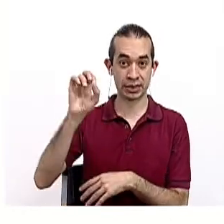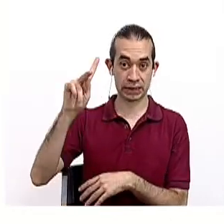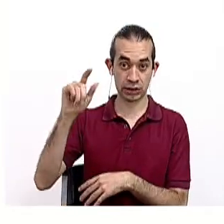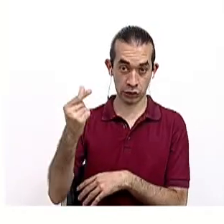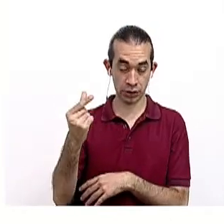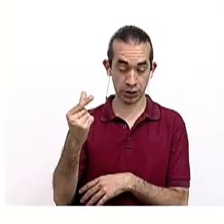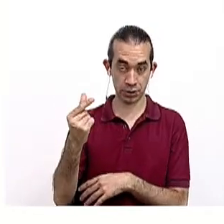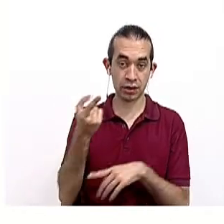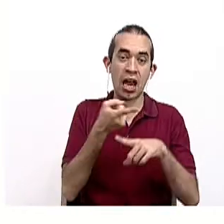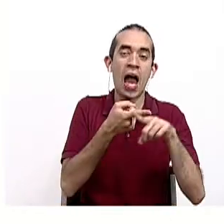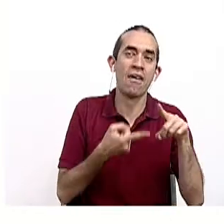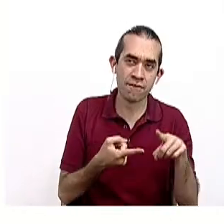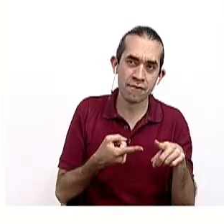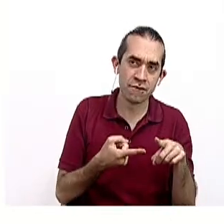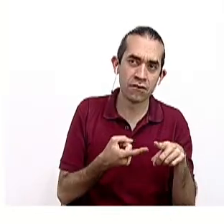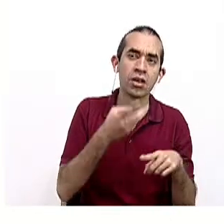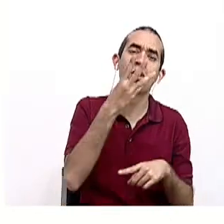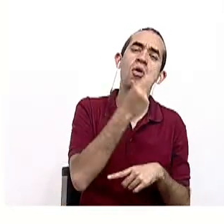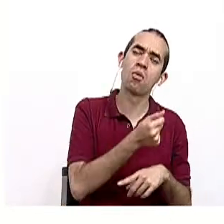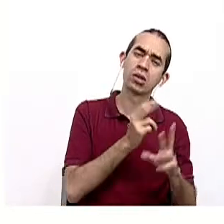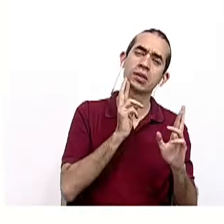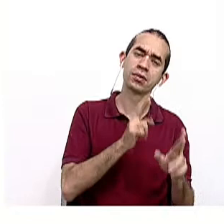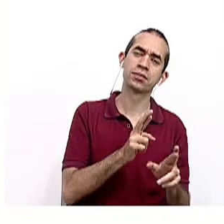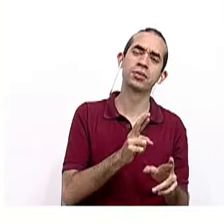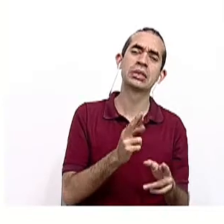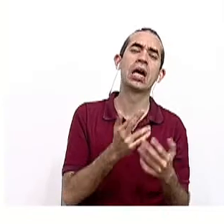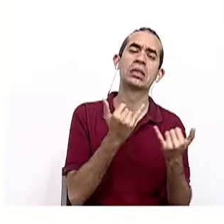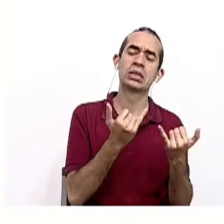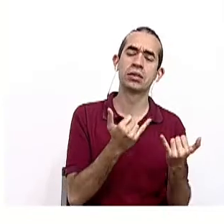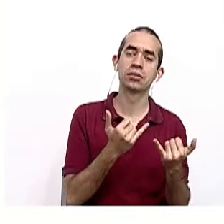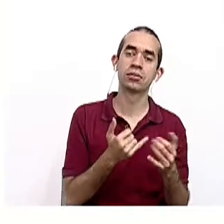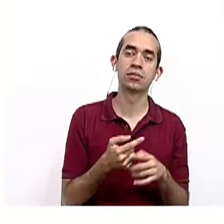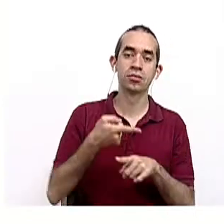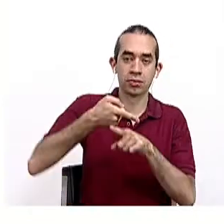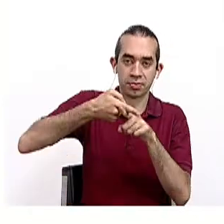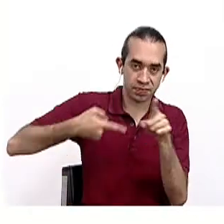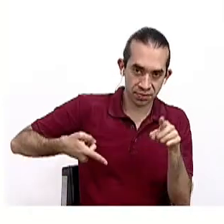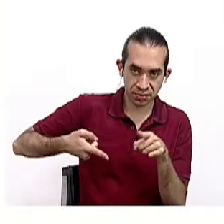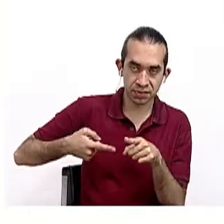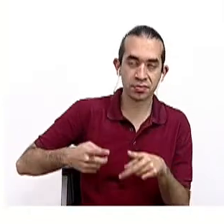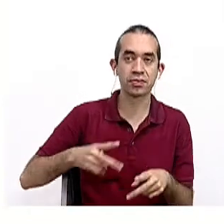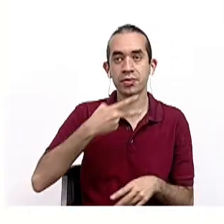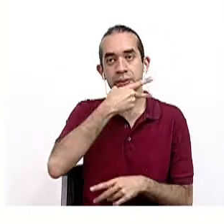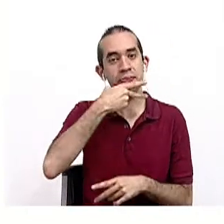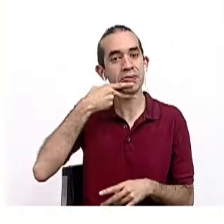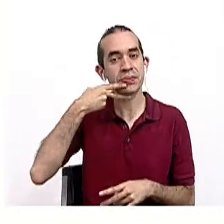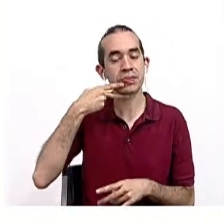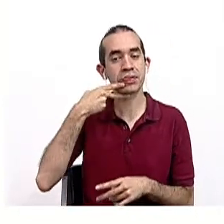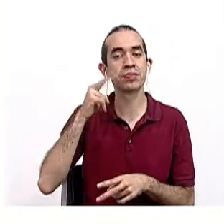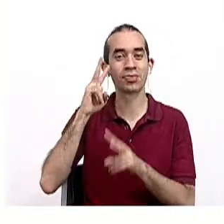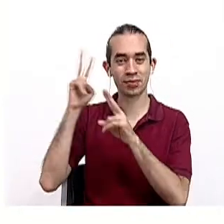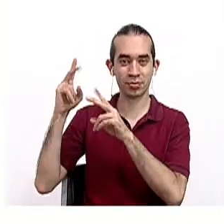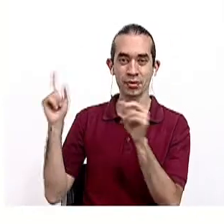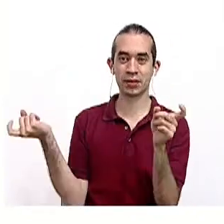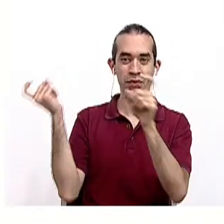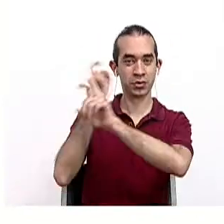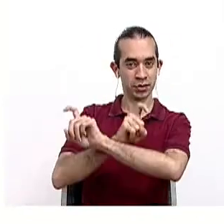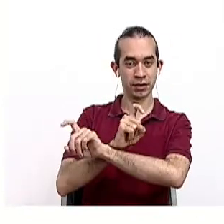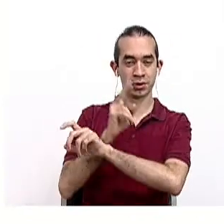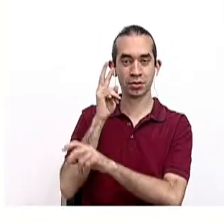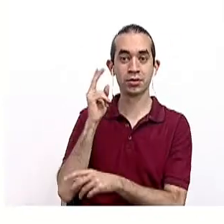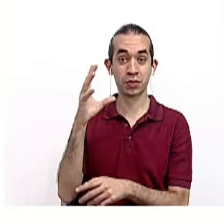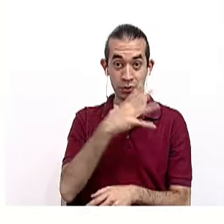have it, how much would you produce? So have is a verb, and I have an equation over here. Those who